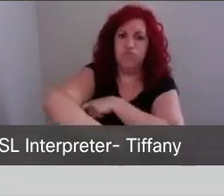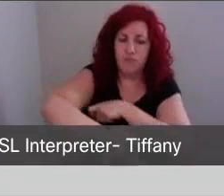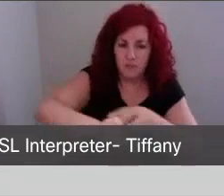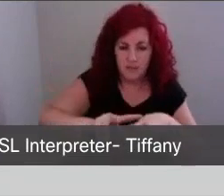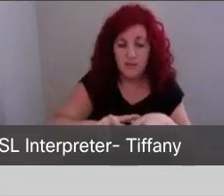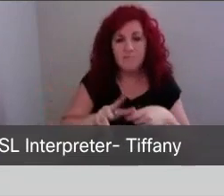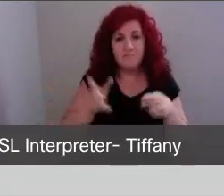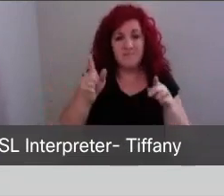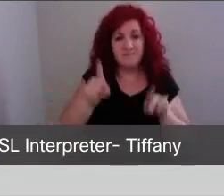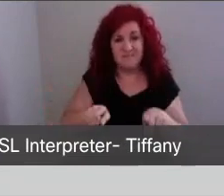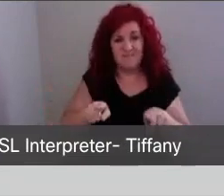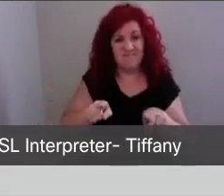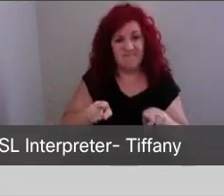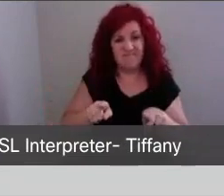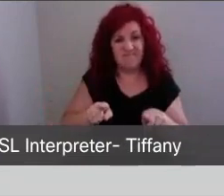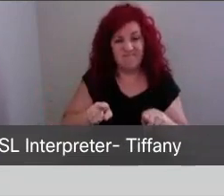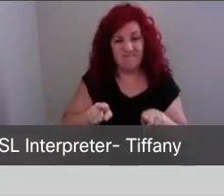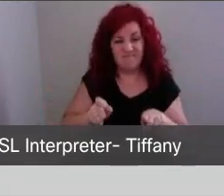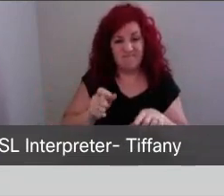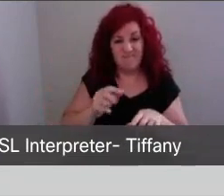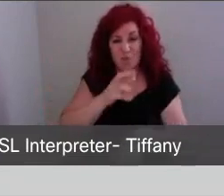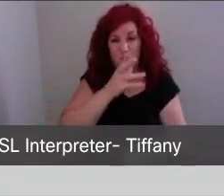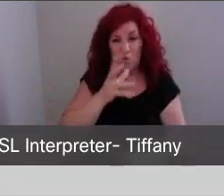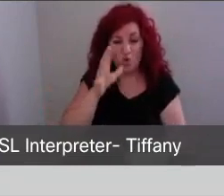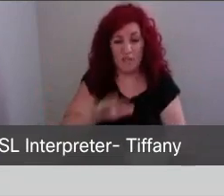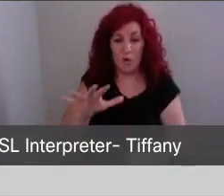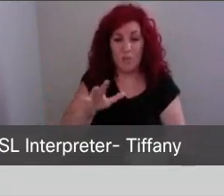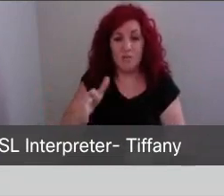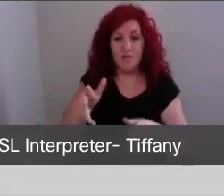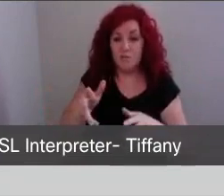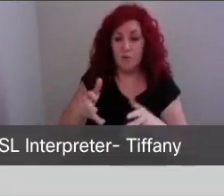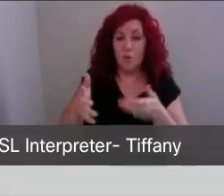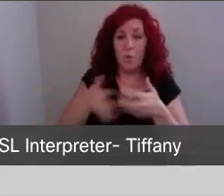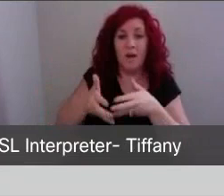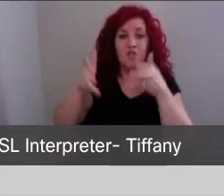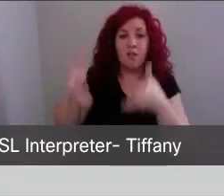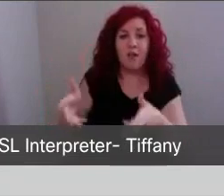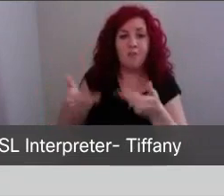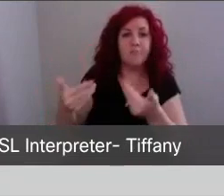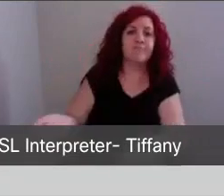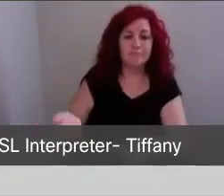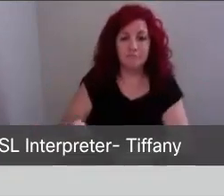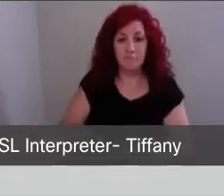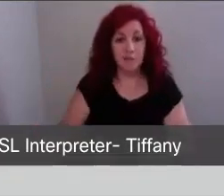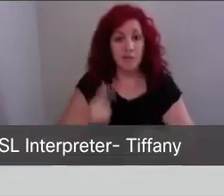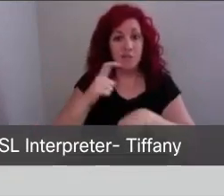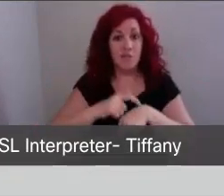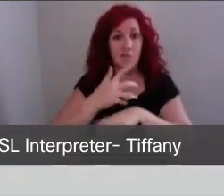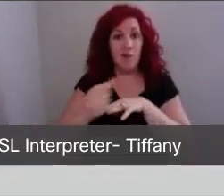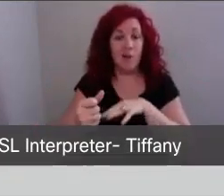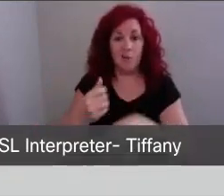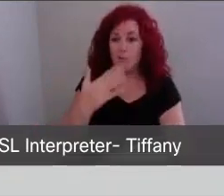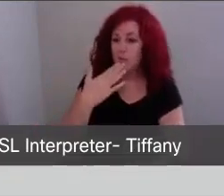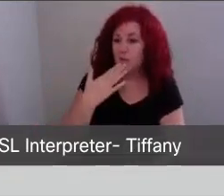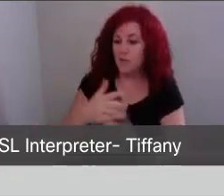there, the rural counties get the rest of the money and what's left over. That was your time. Thank you very